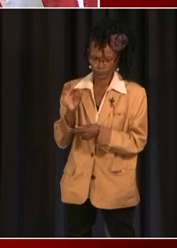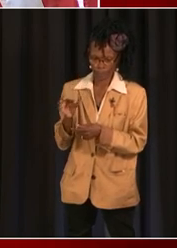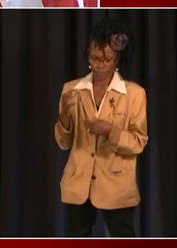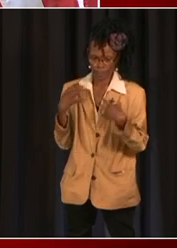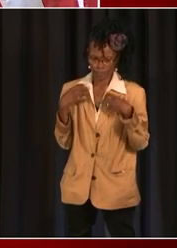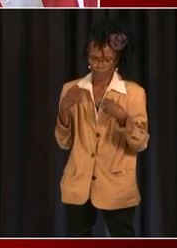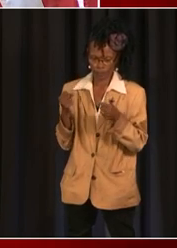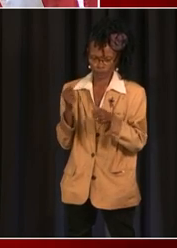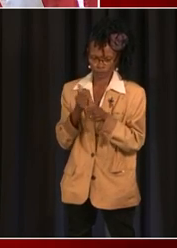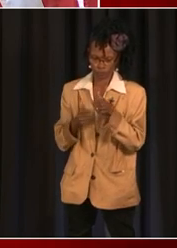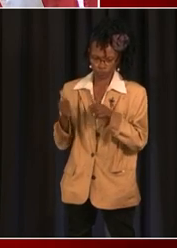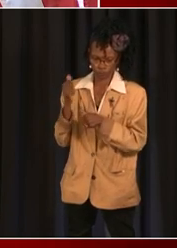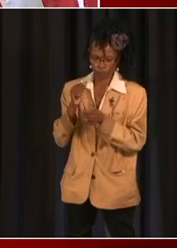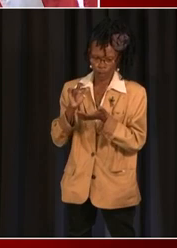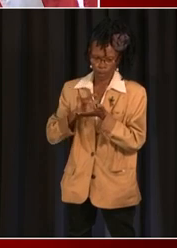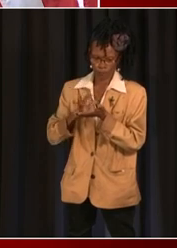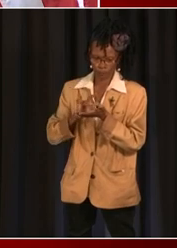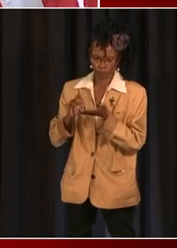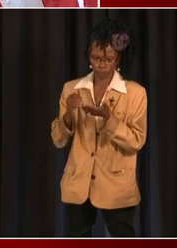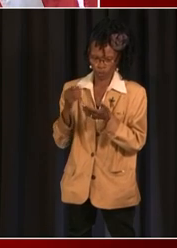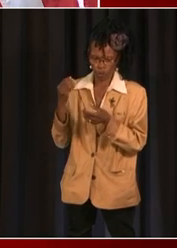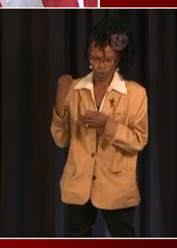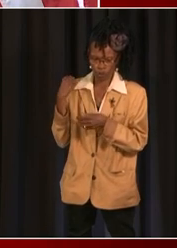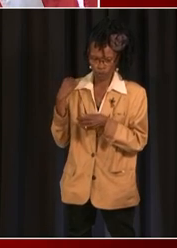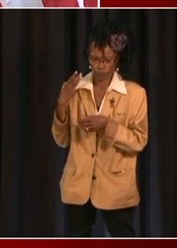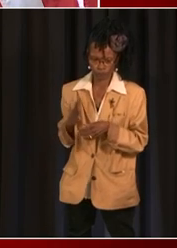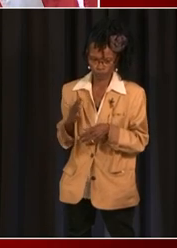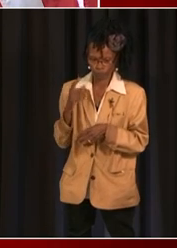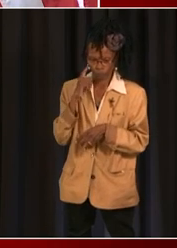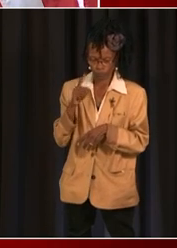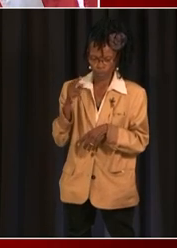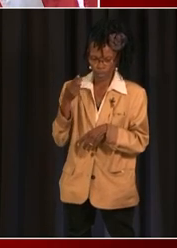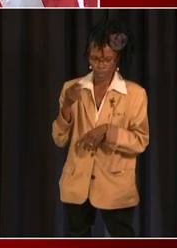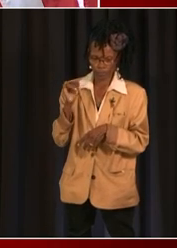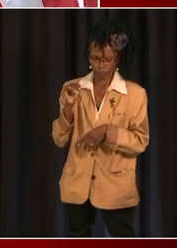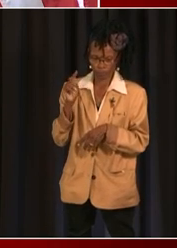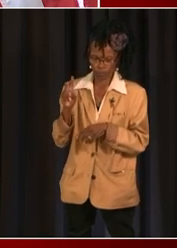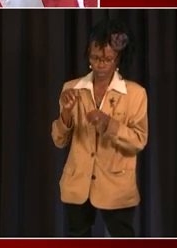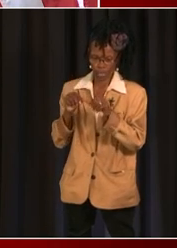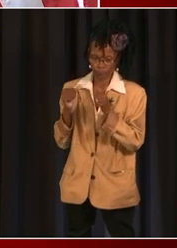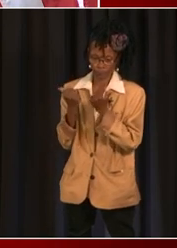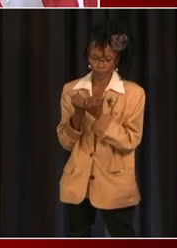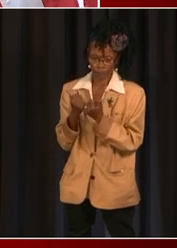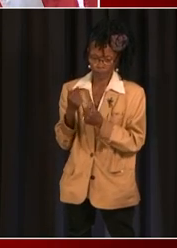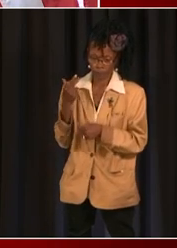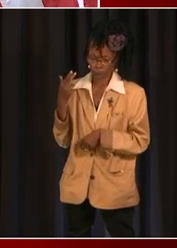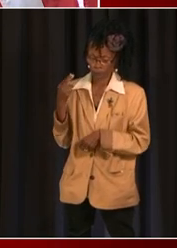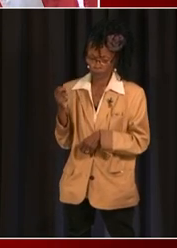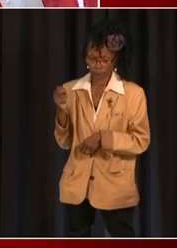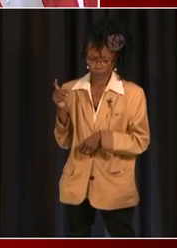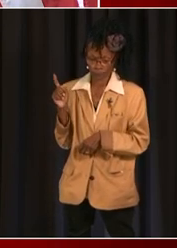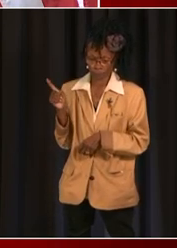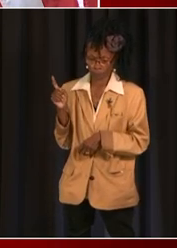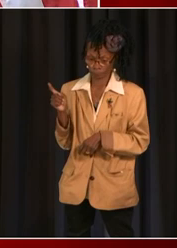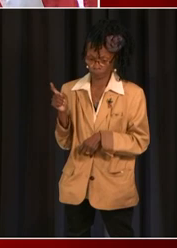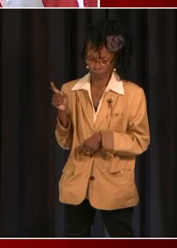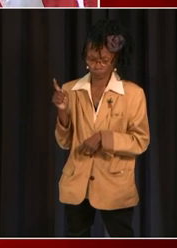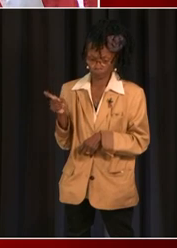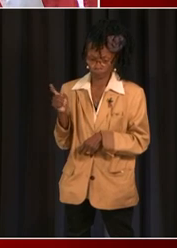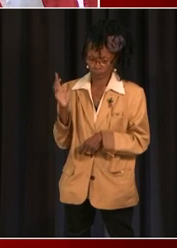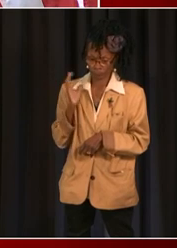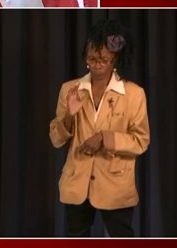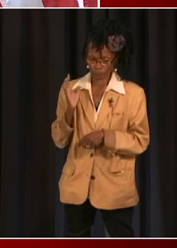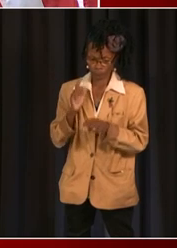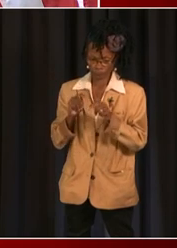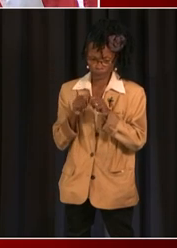as the Chief Medical Officer for our HIV/AIDS administration. So you can imagine that having him as a former team member and